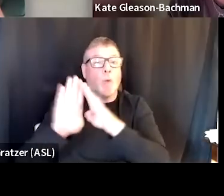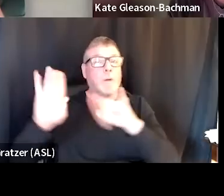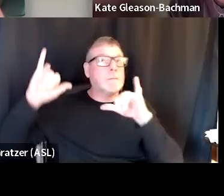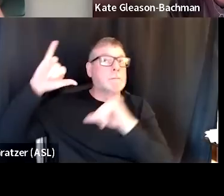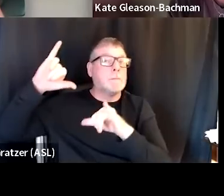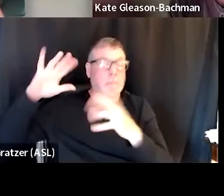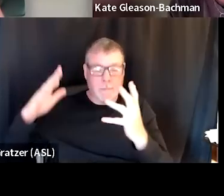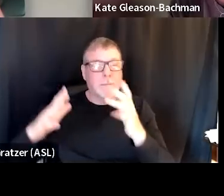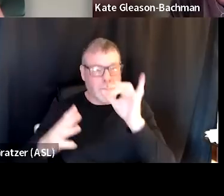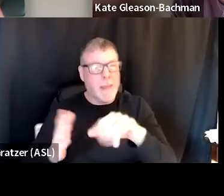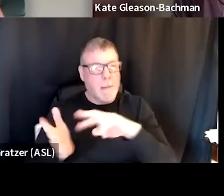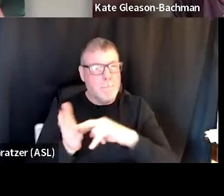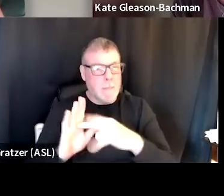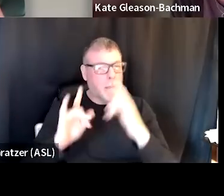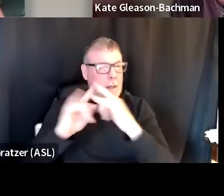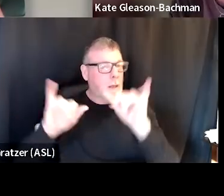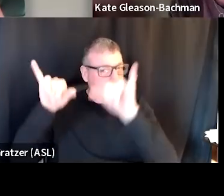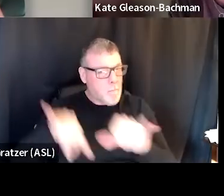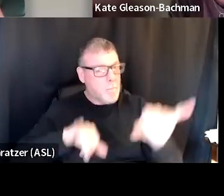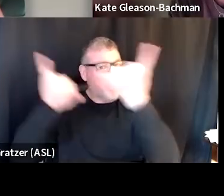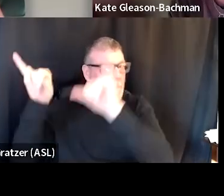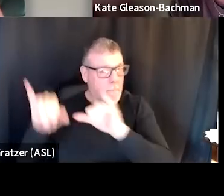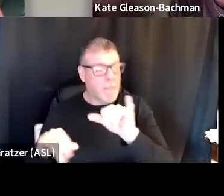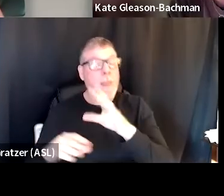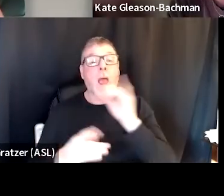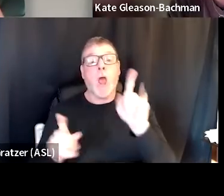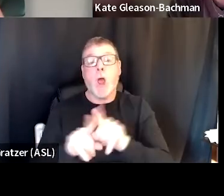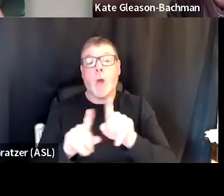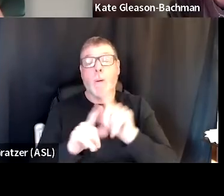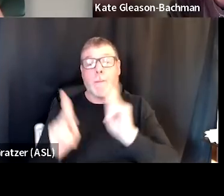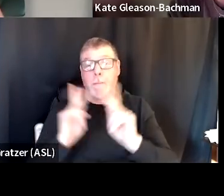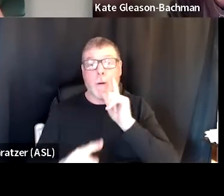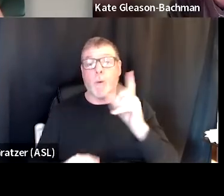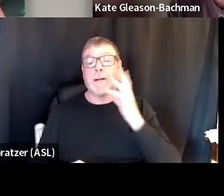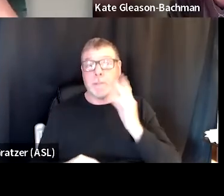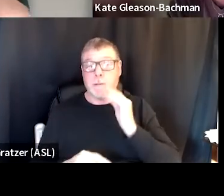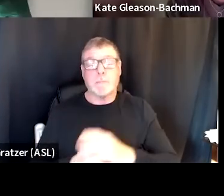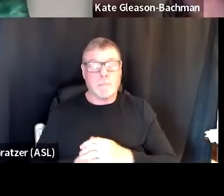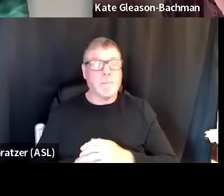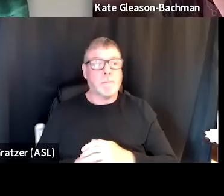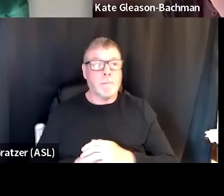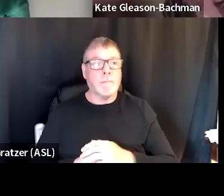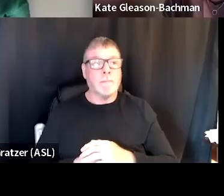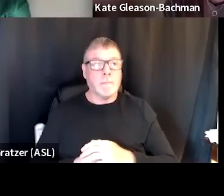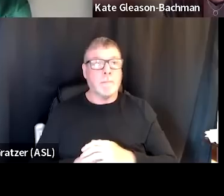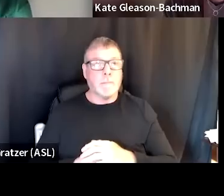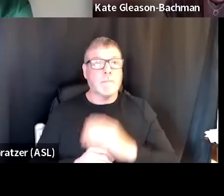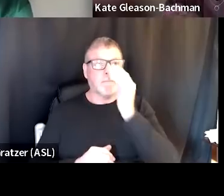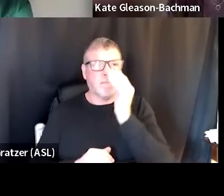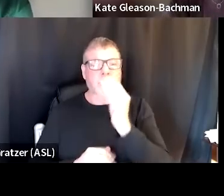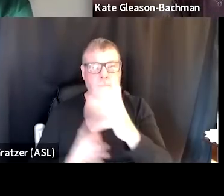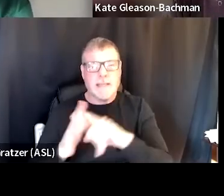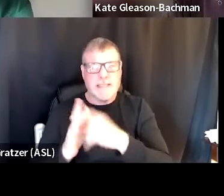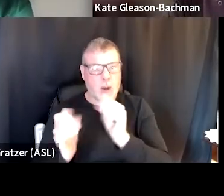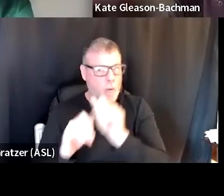definition of encampment. And those are all folks who have experienced encampment sweeps or being displaced. So just want to start